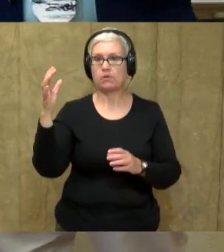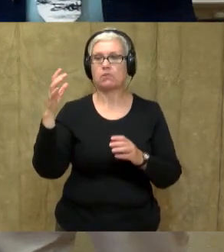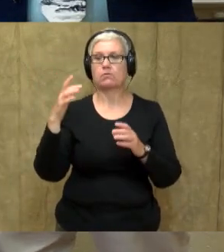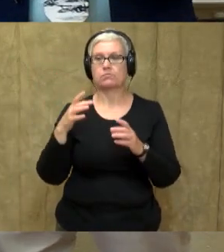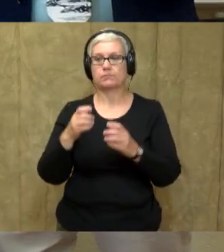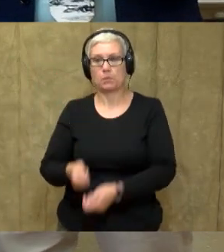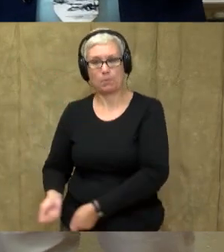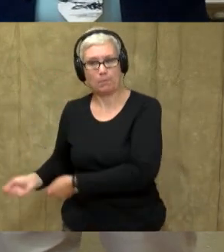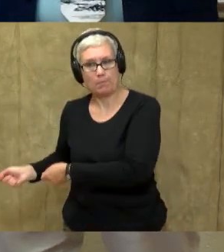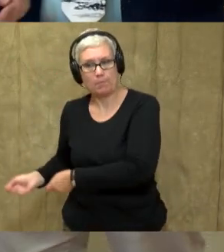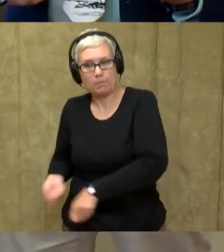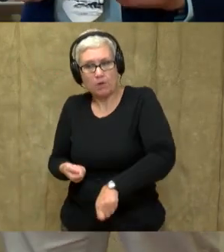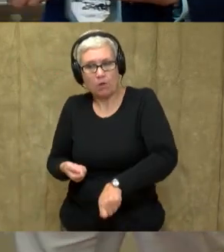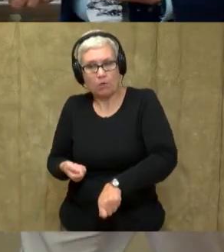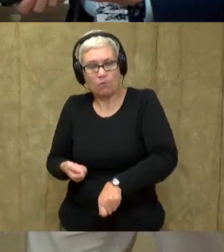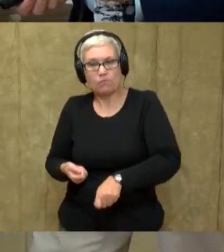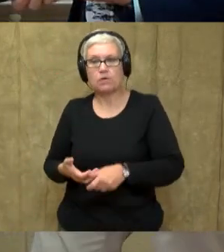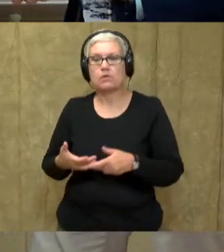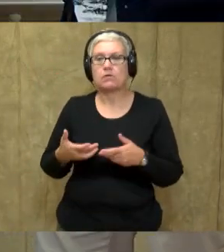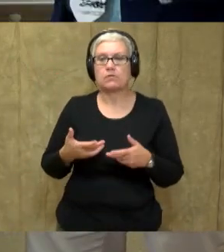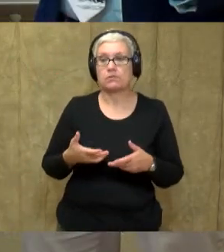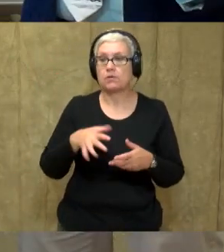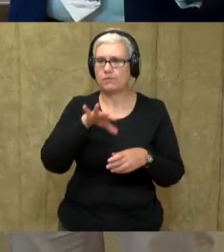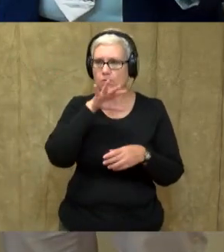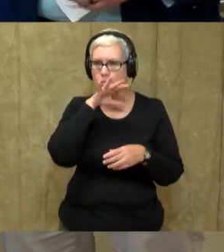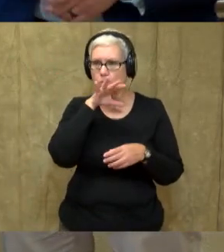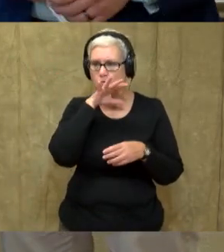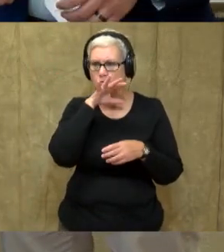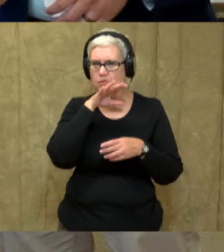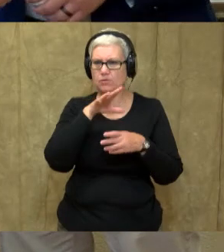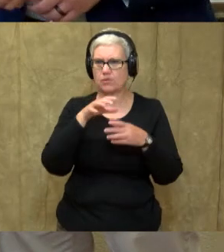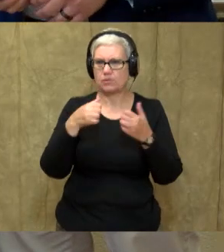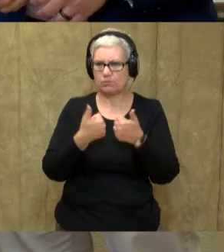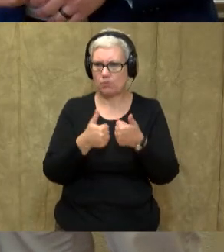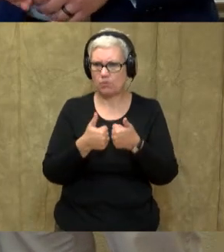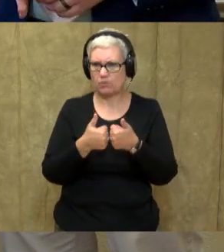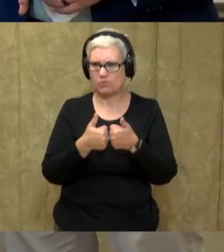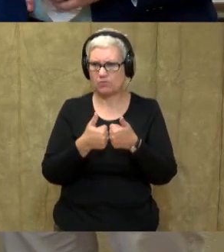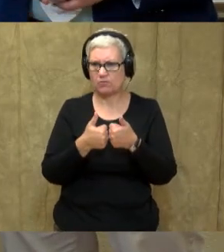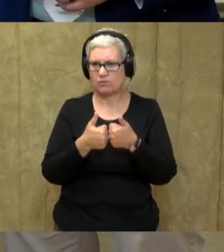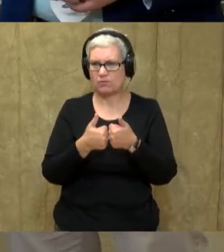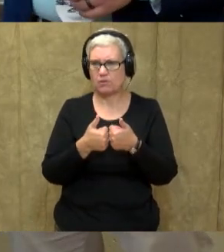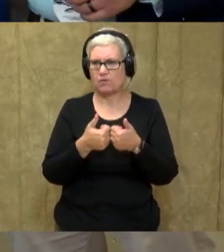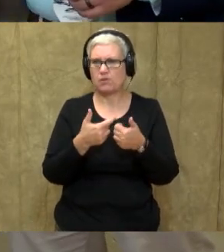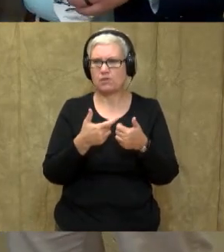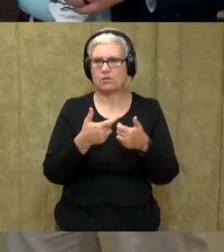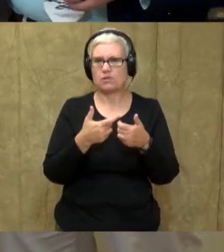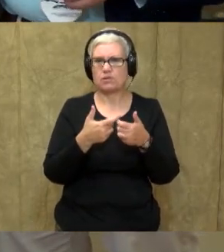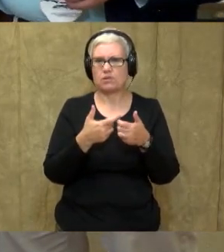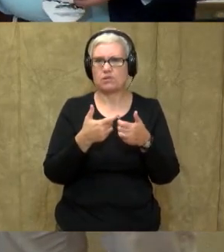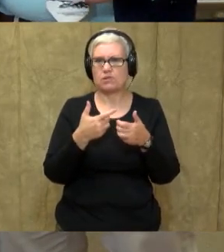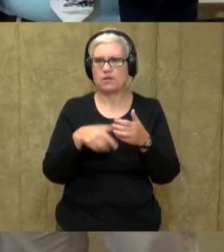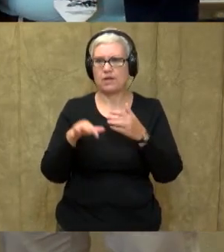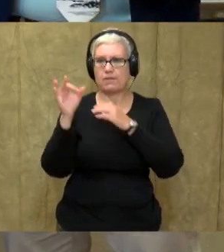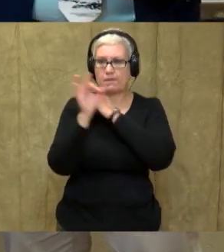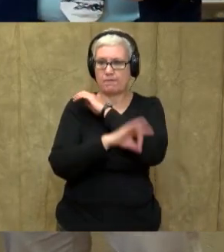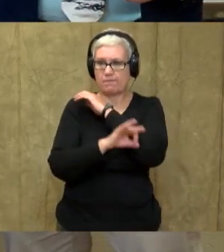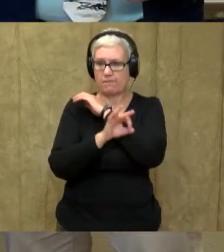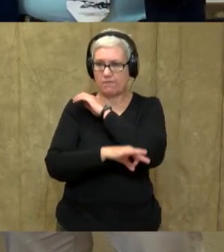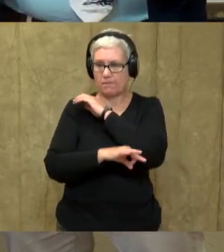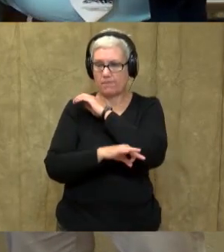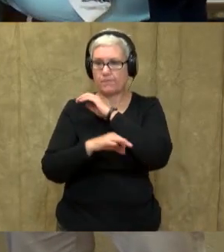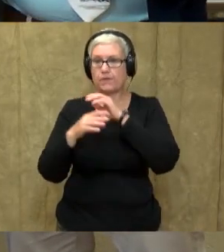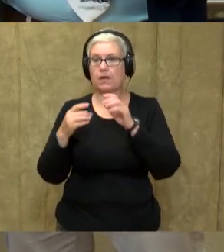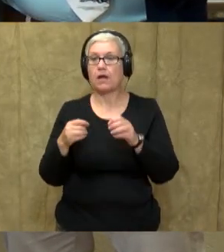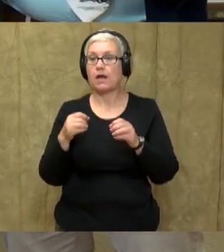hitting a golf ball. For anybody who's watched or remembered watching sports in the fall, you can kind of see this technology being used to see how